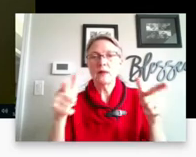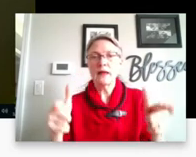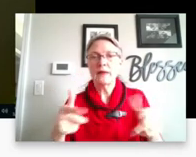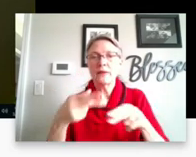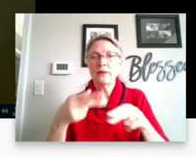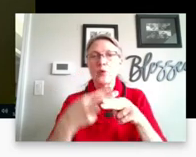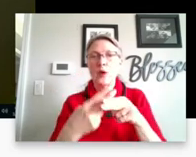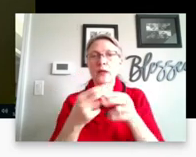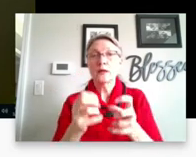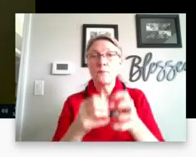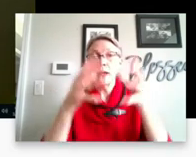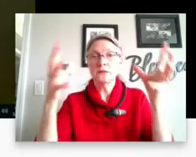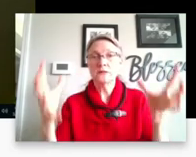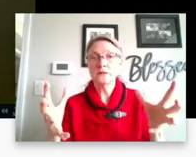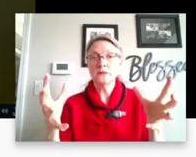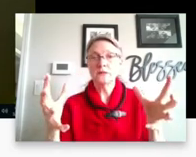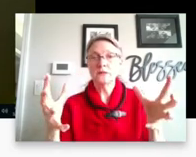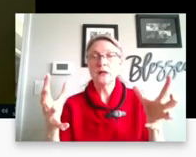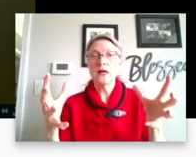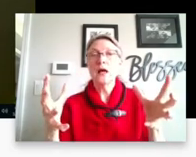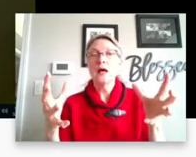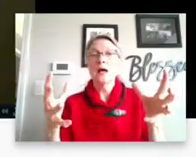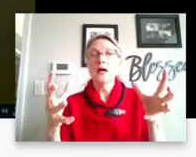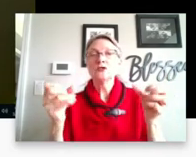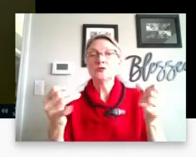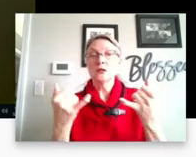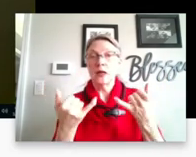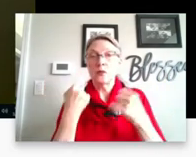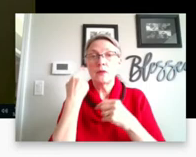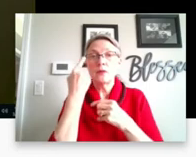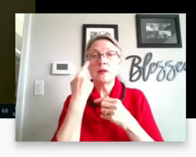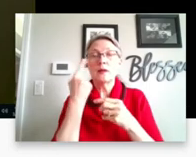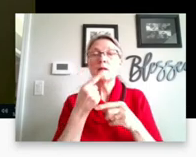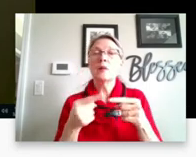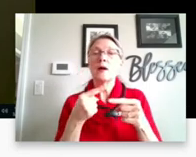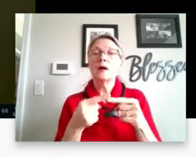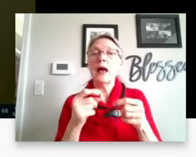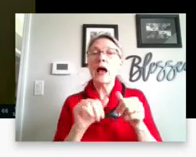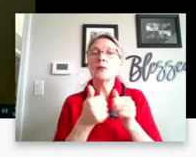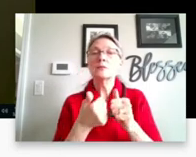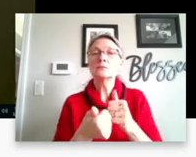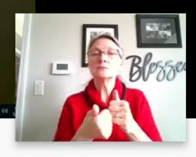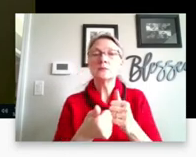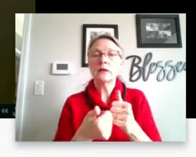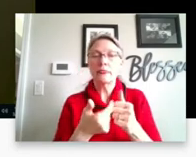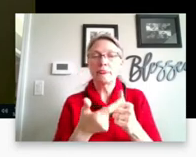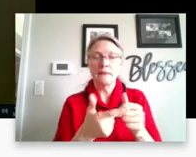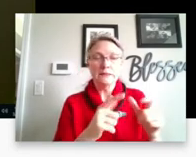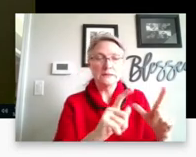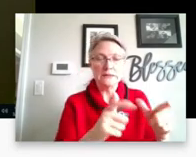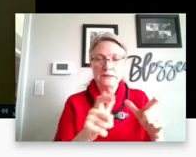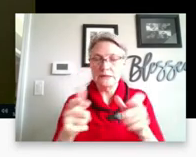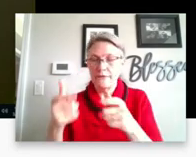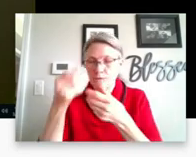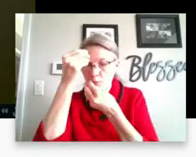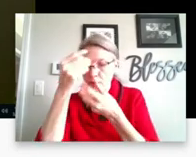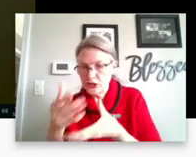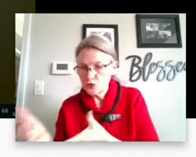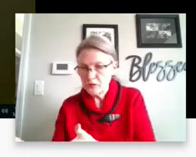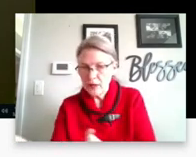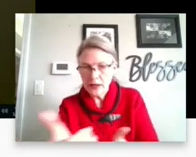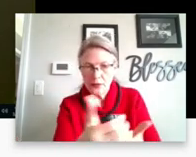and capacity. And so today we're going to be thinking about how we can take sets of data that we gather using